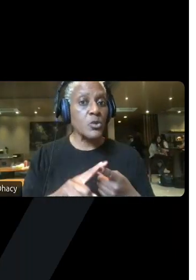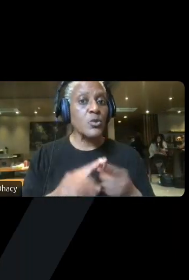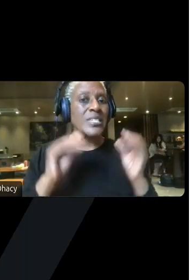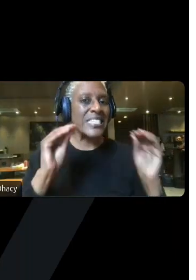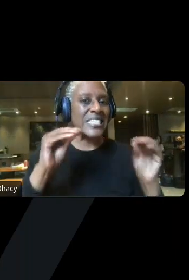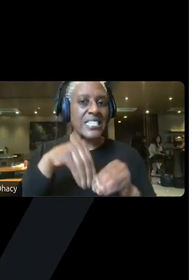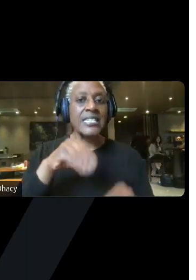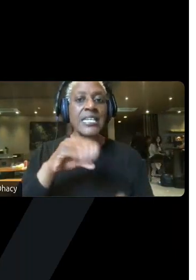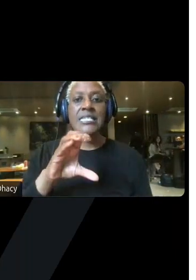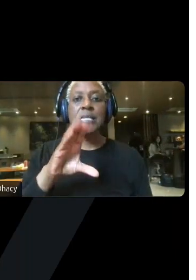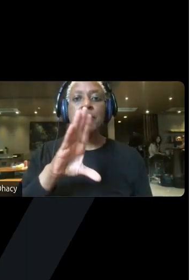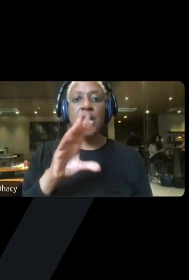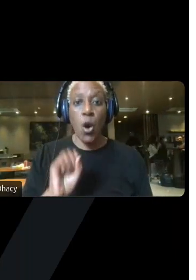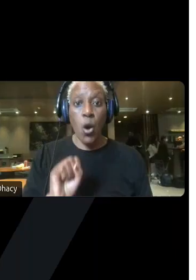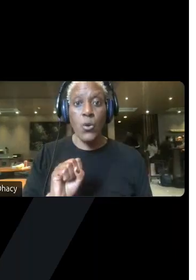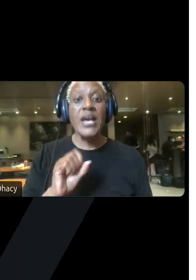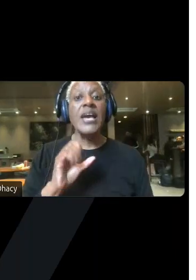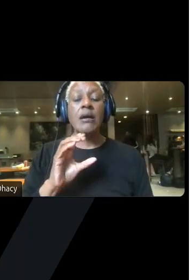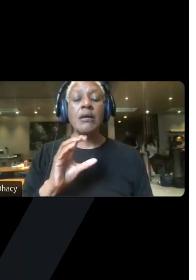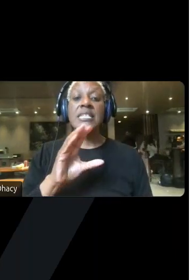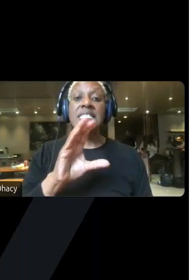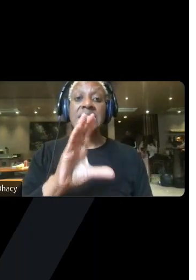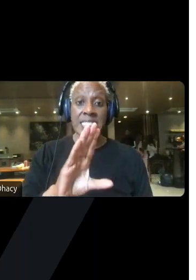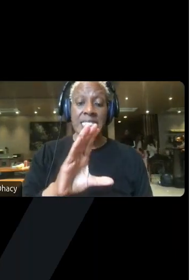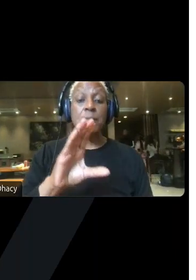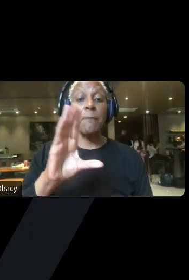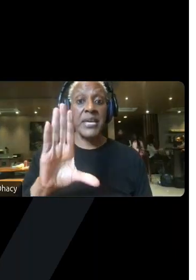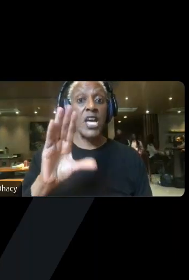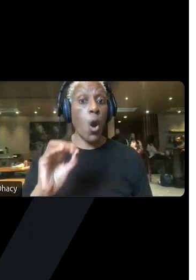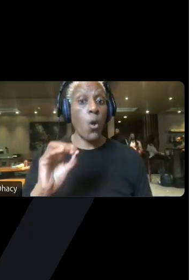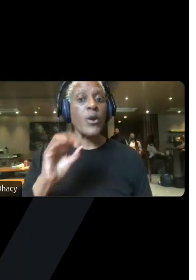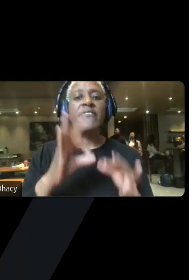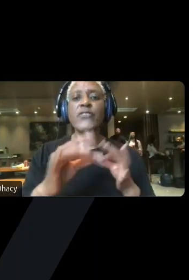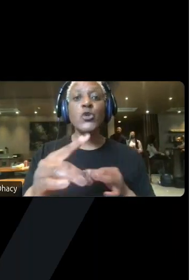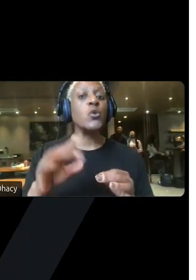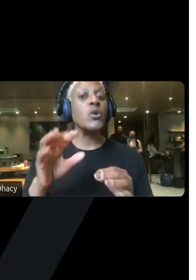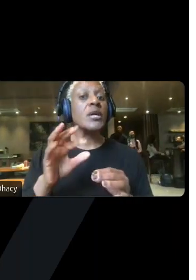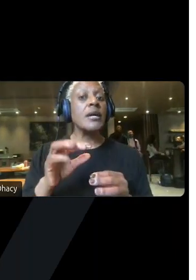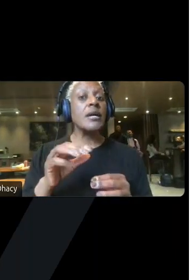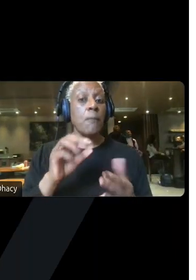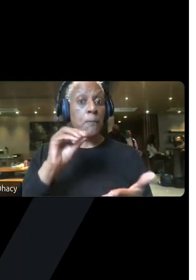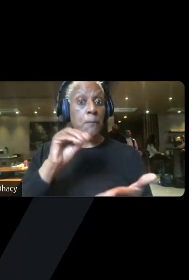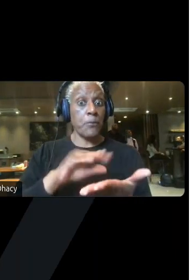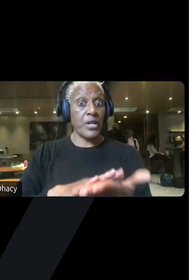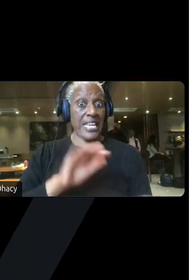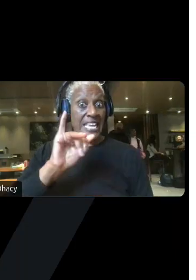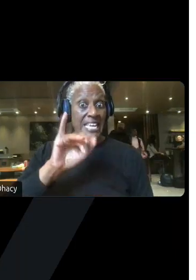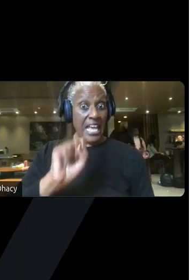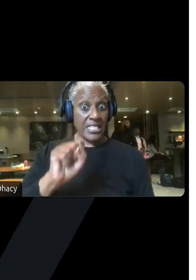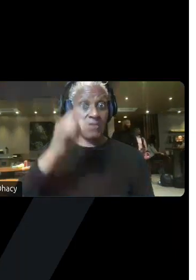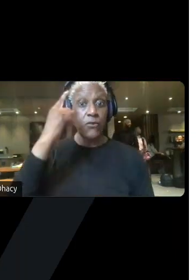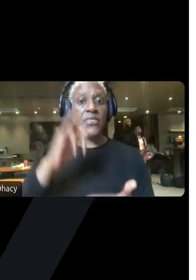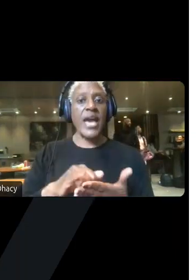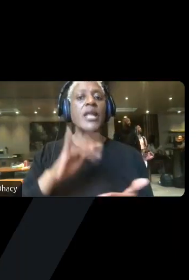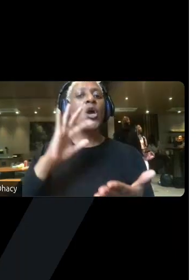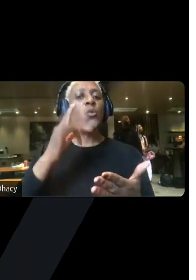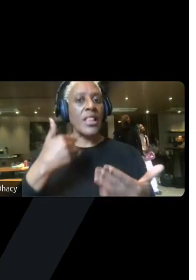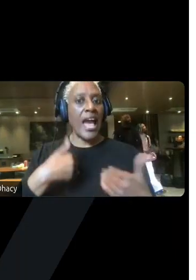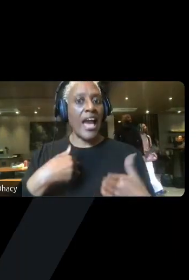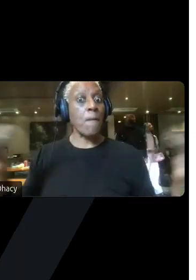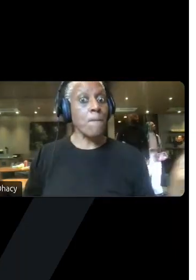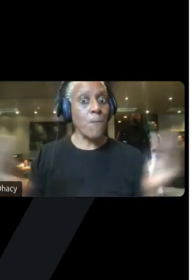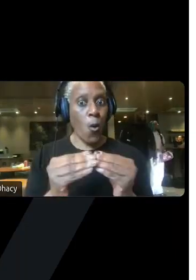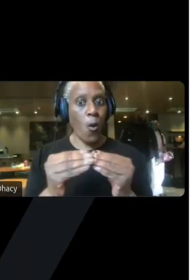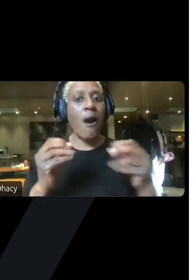CBOs. Saying yes to CBOs will greatly increase your job prospects. For those who will